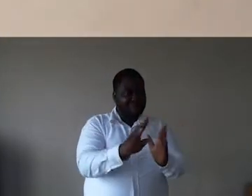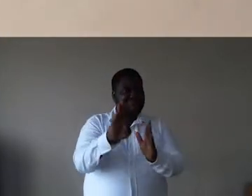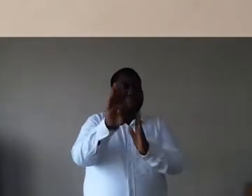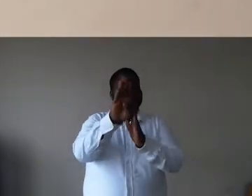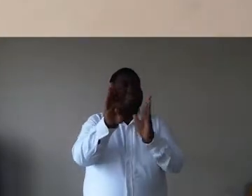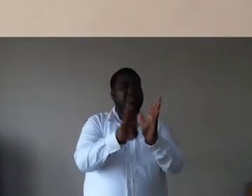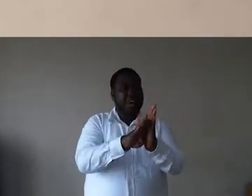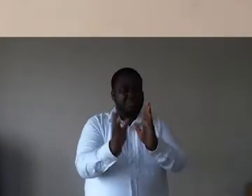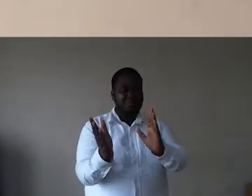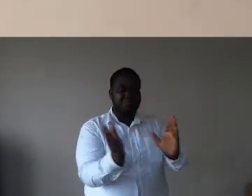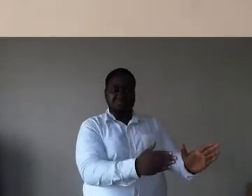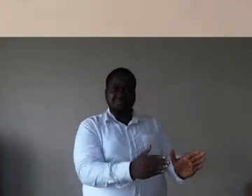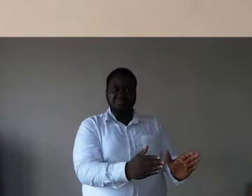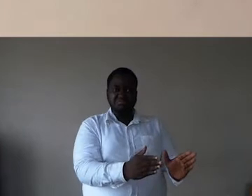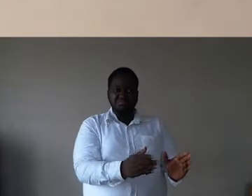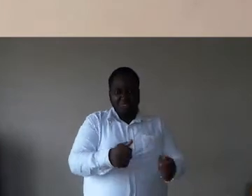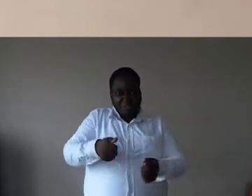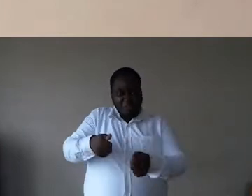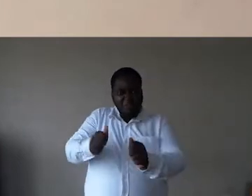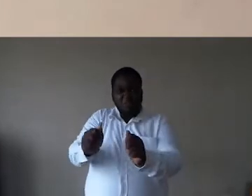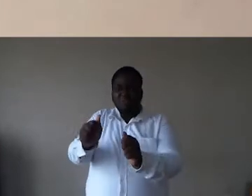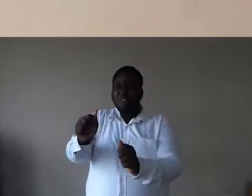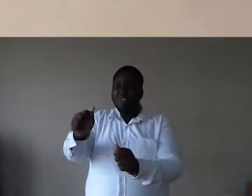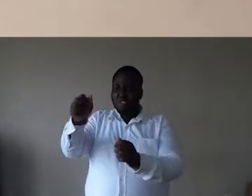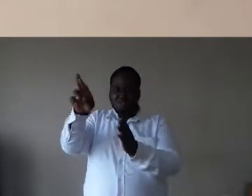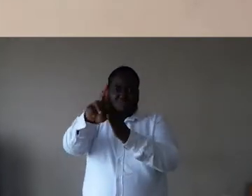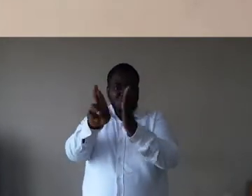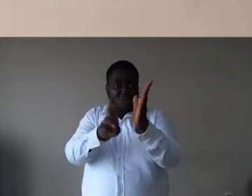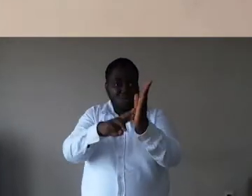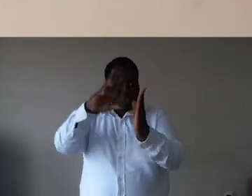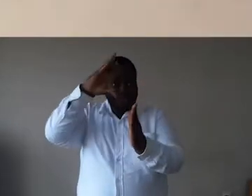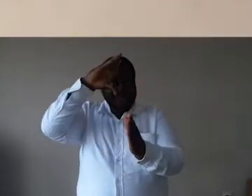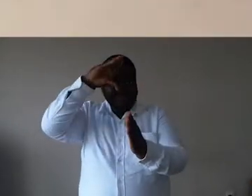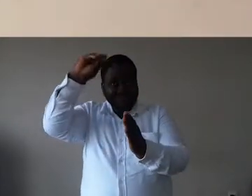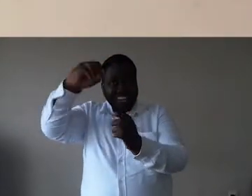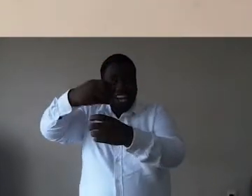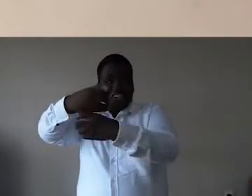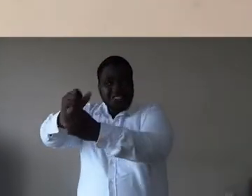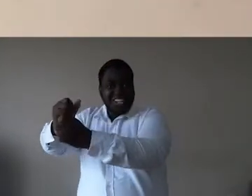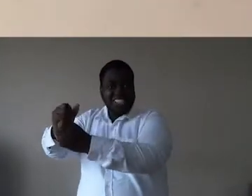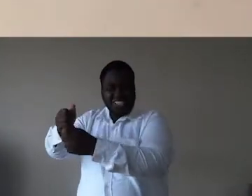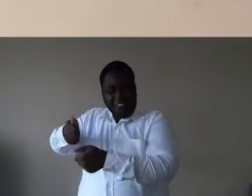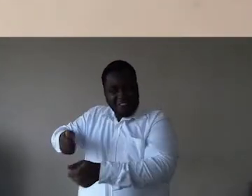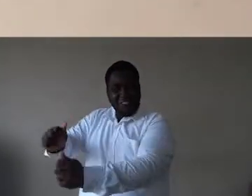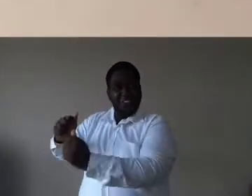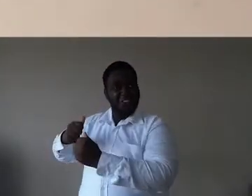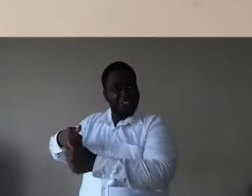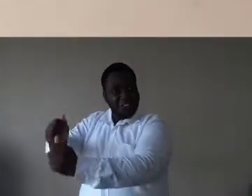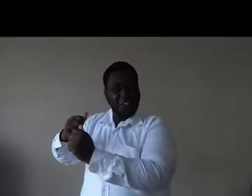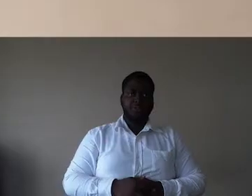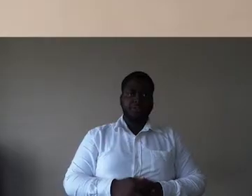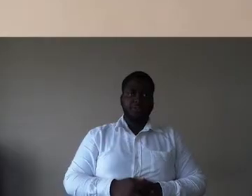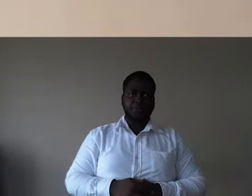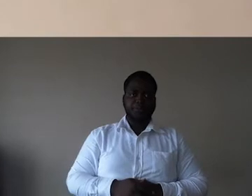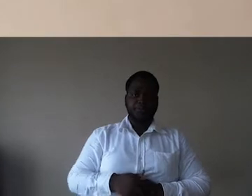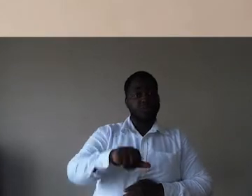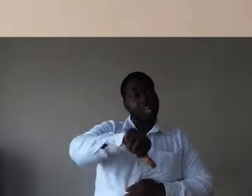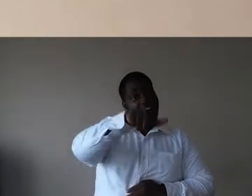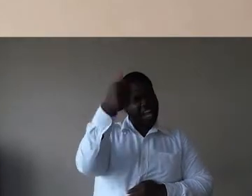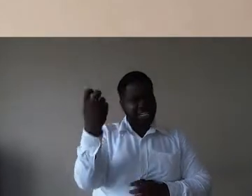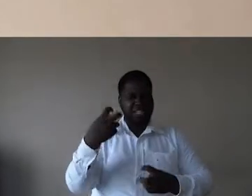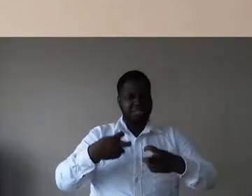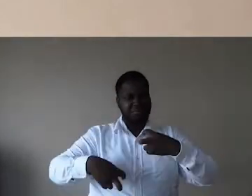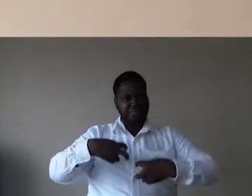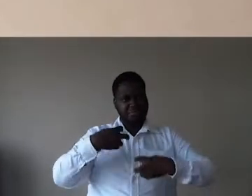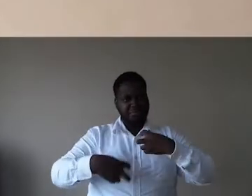kindly and always remember that God has a righteousness and you can't seek to establish your own righteousness. Another